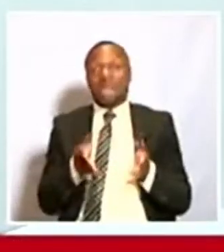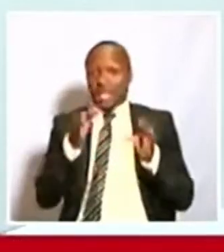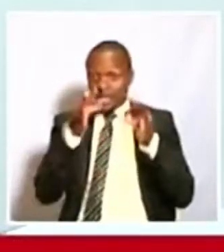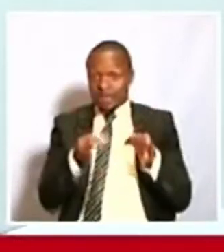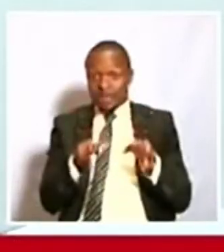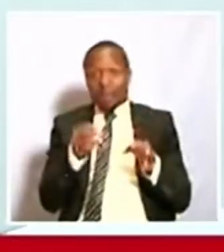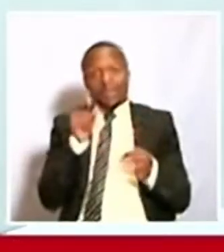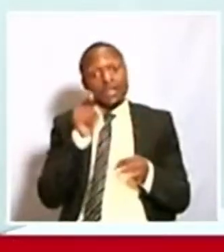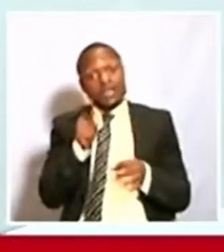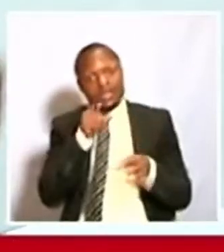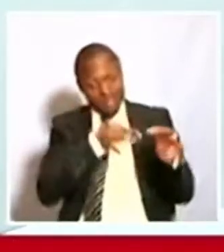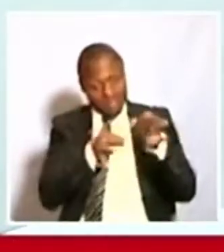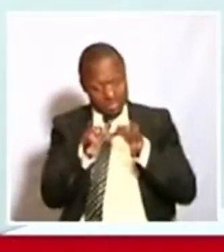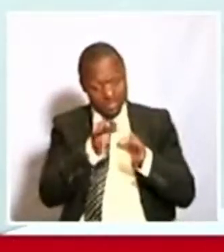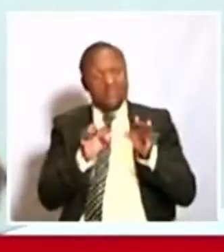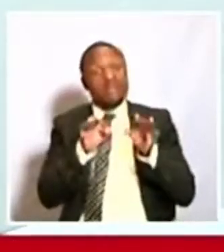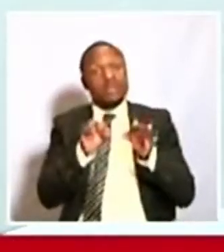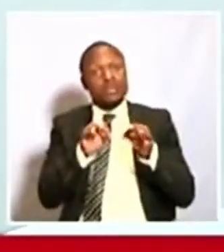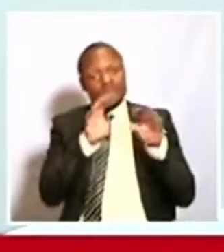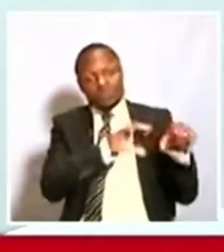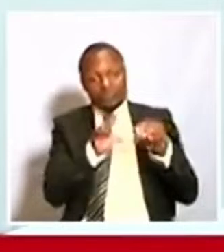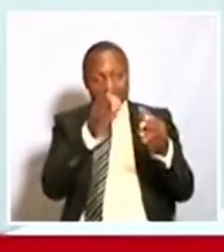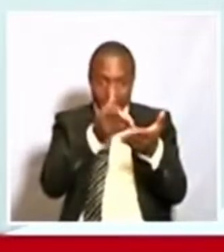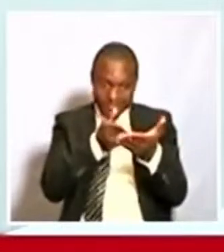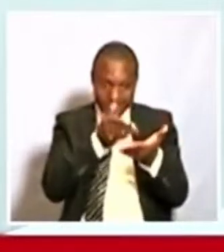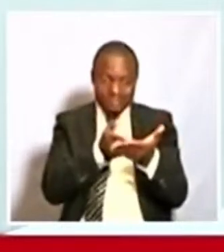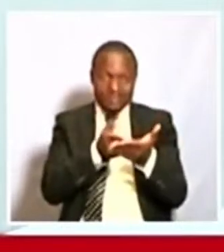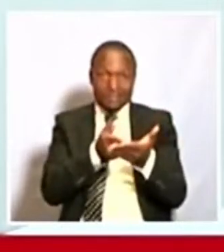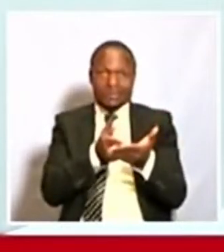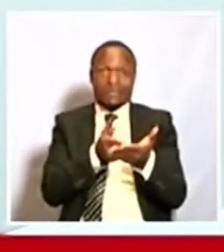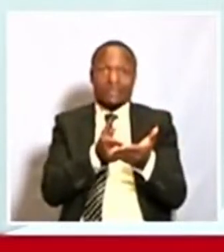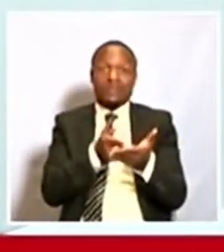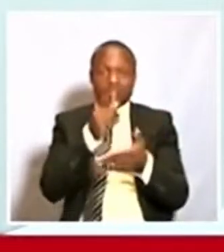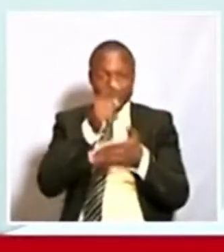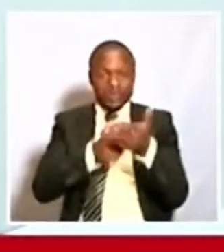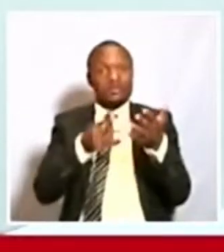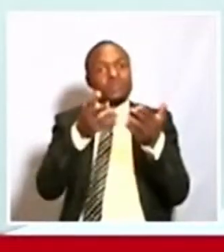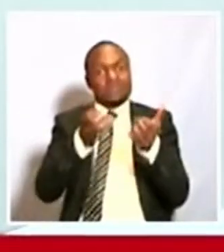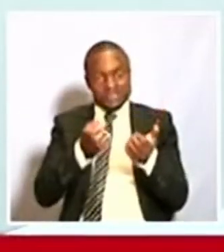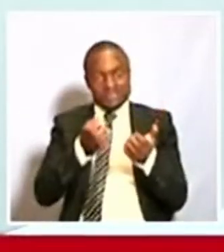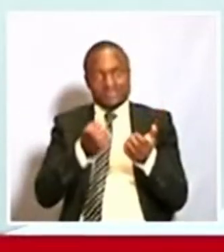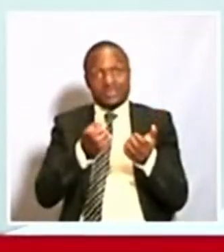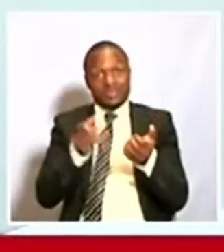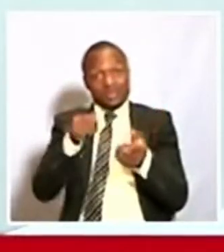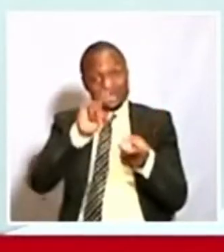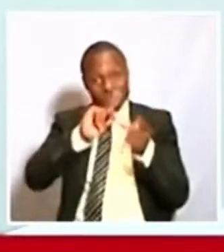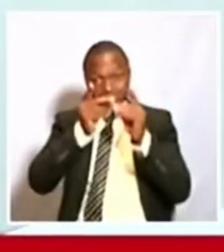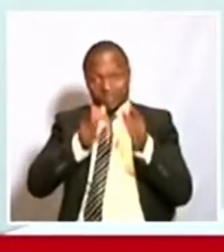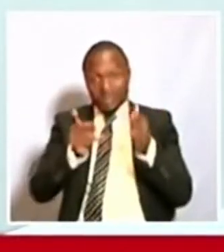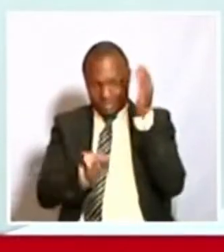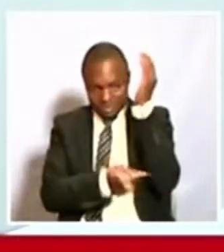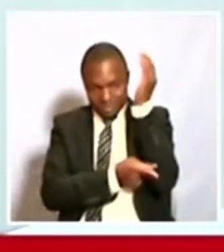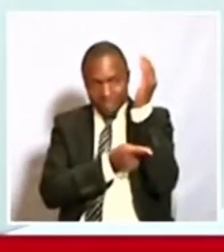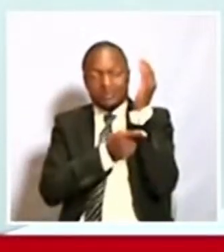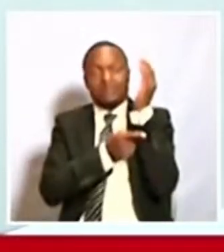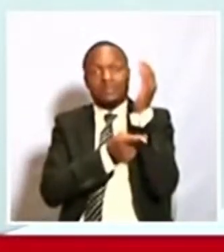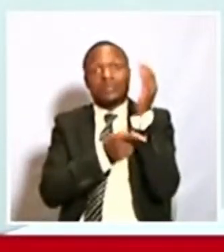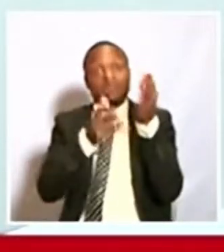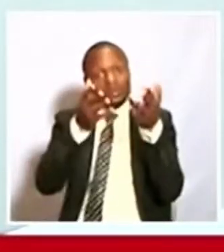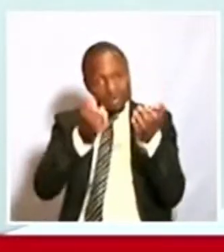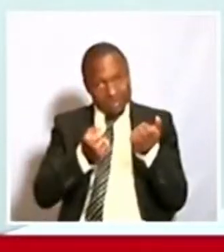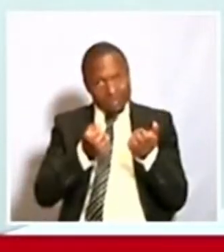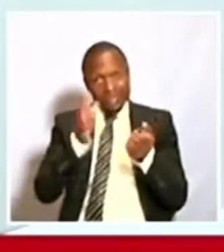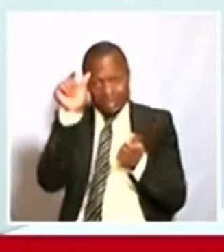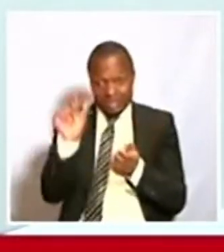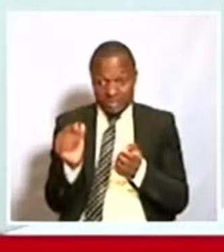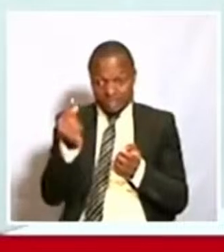he explains that, yes, we have executed, we have done this, and that's our comfort, that's what we want. You are partners in development, and we want